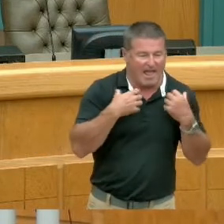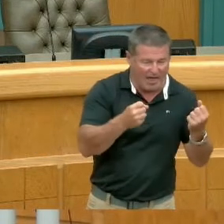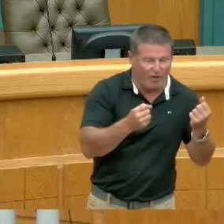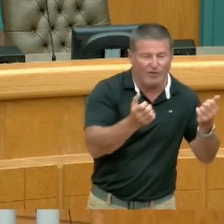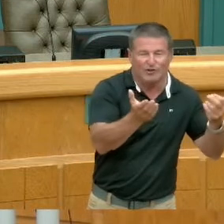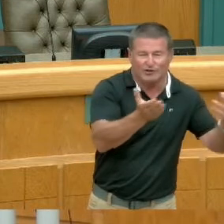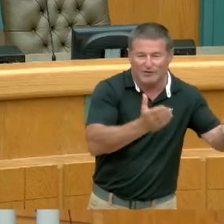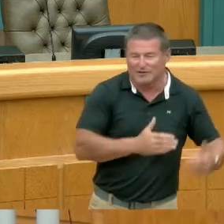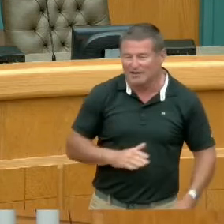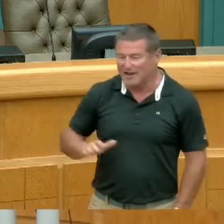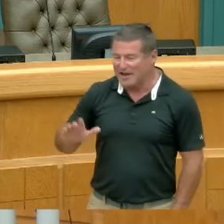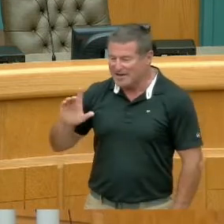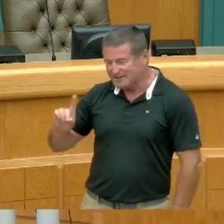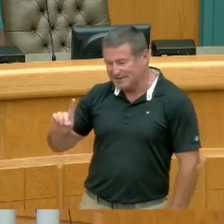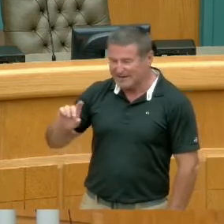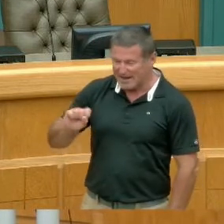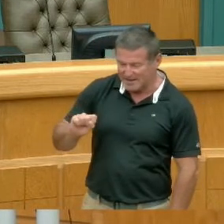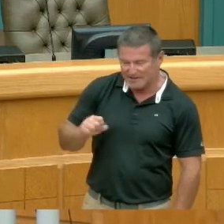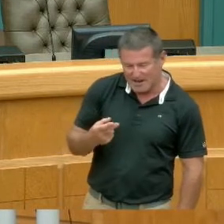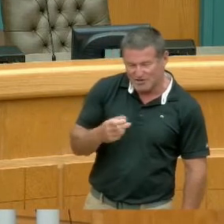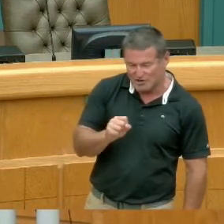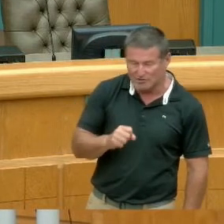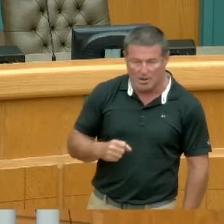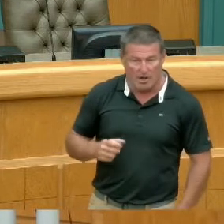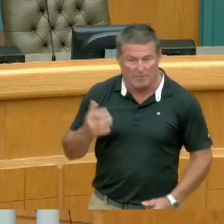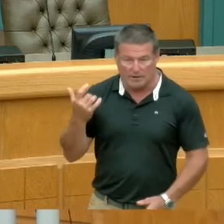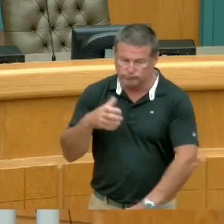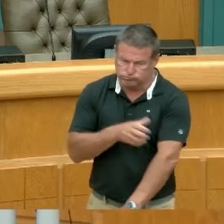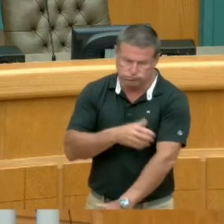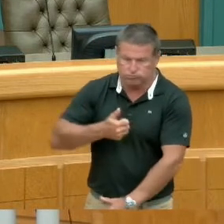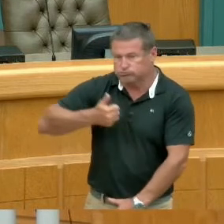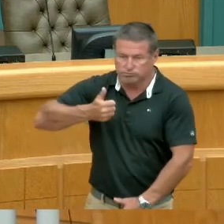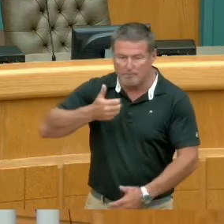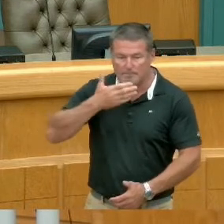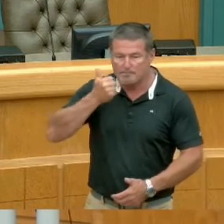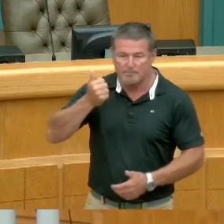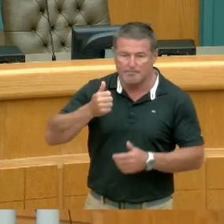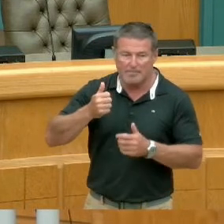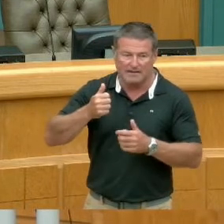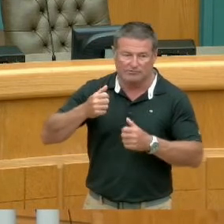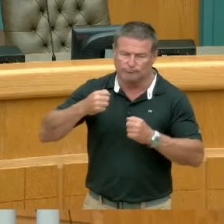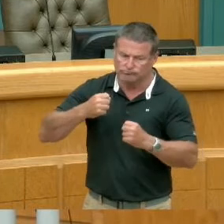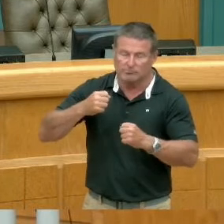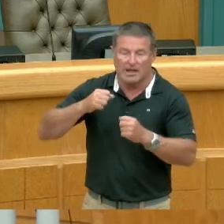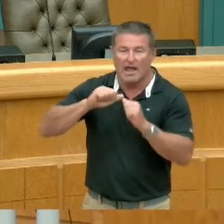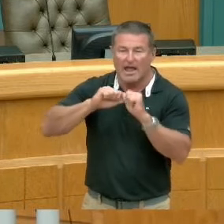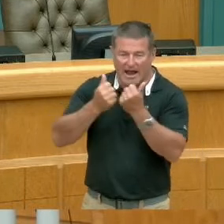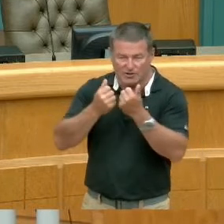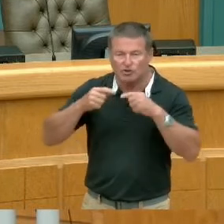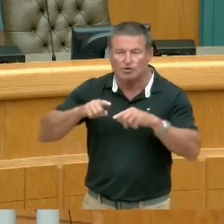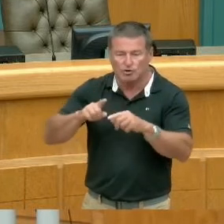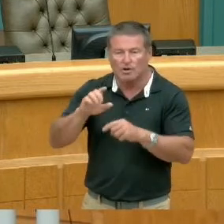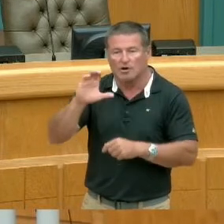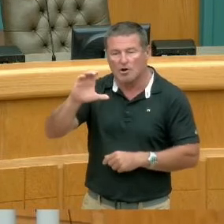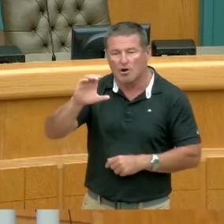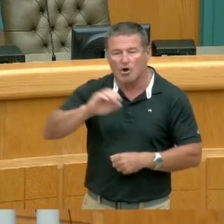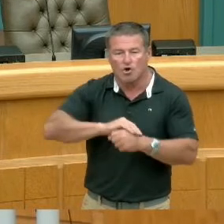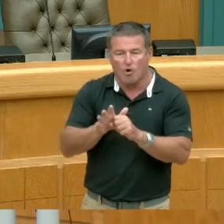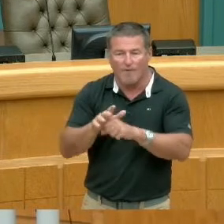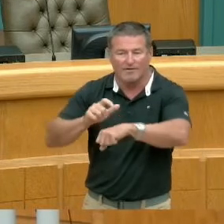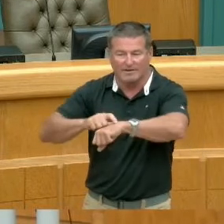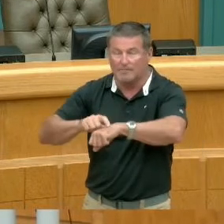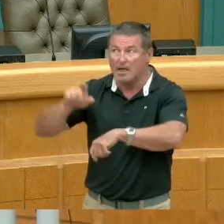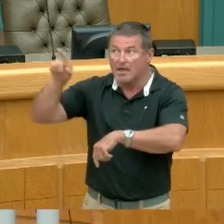most important agencies we have throughout this COVID-19 response, and they're the ones that maintain